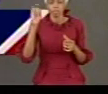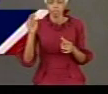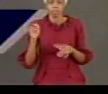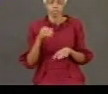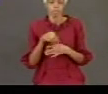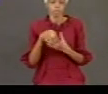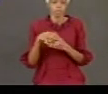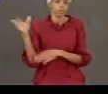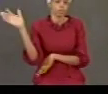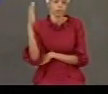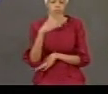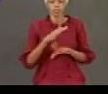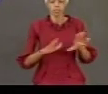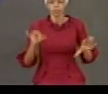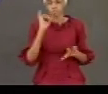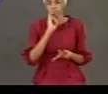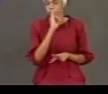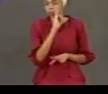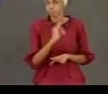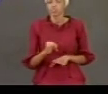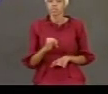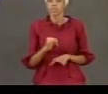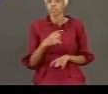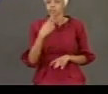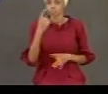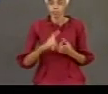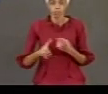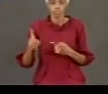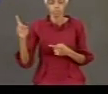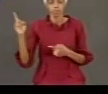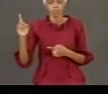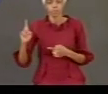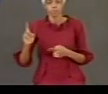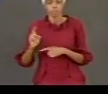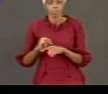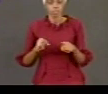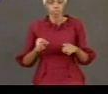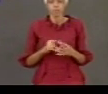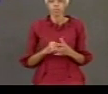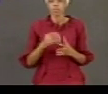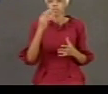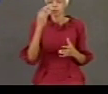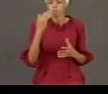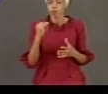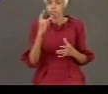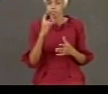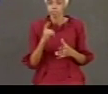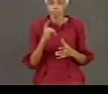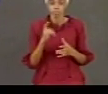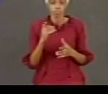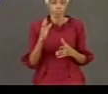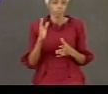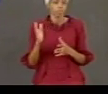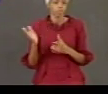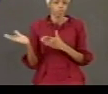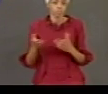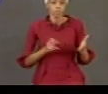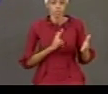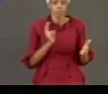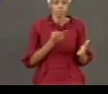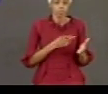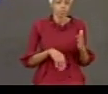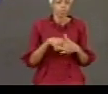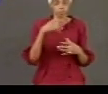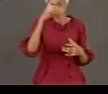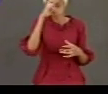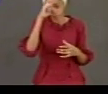said unto them, woe to God, we are died by the hand of the Lord in the land of Egypt, when we sat by the flesh pots,